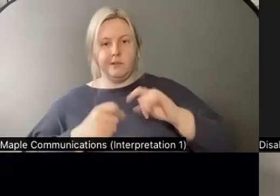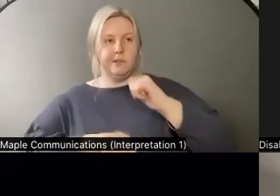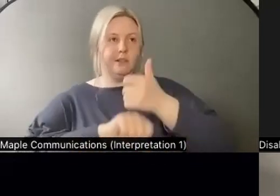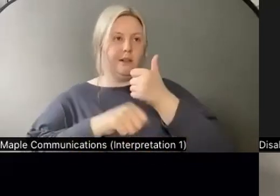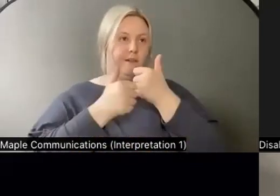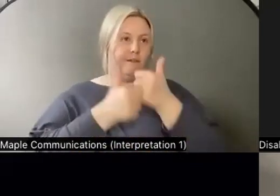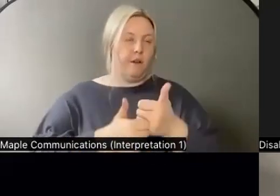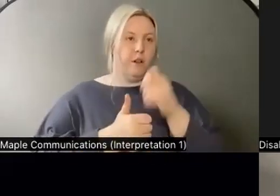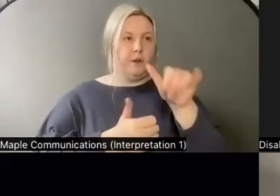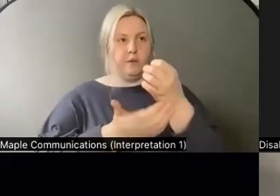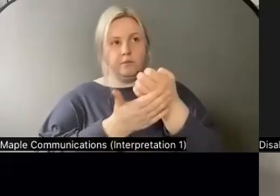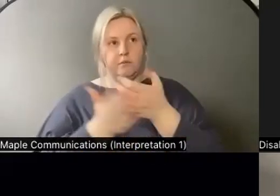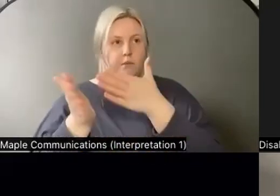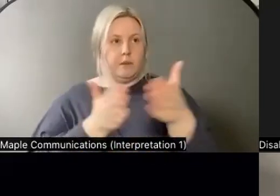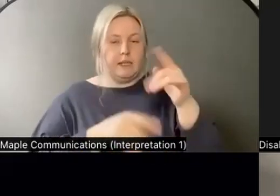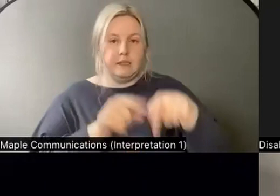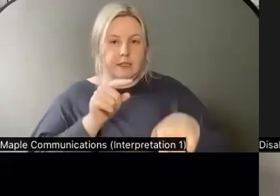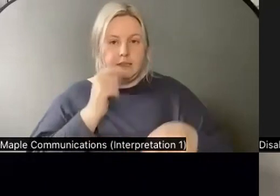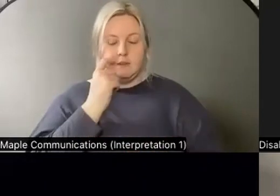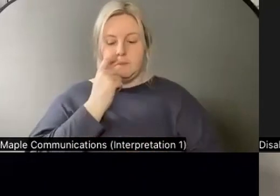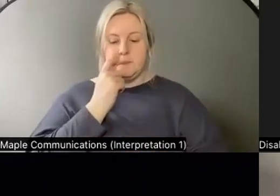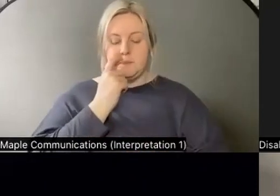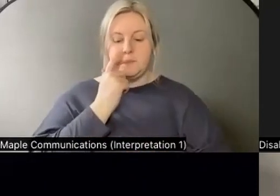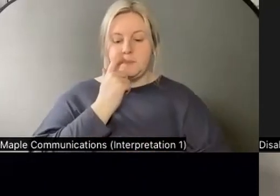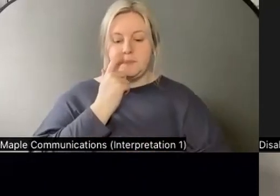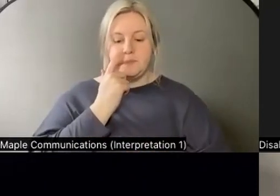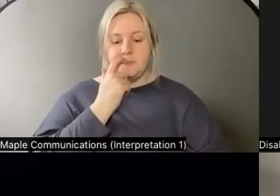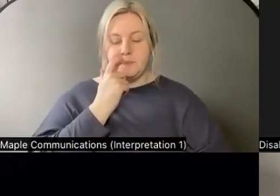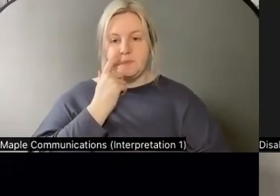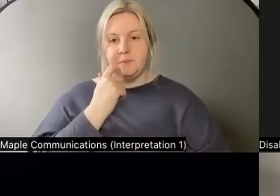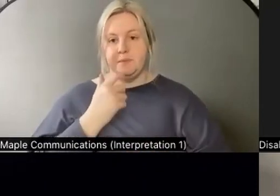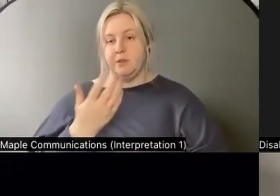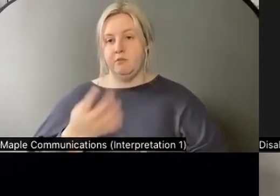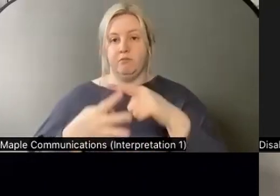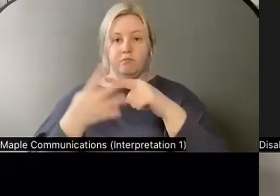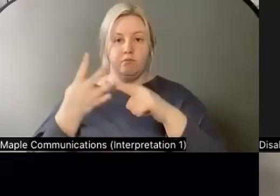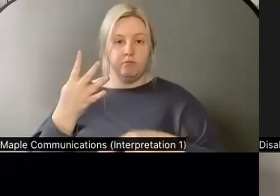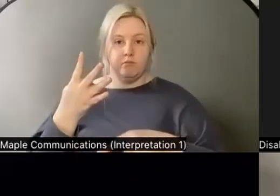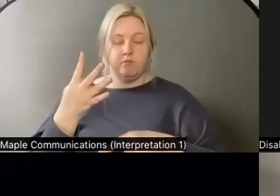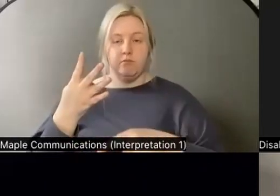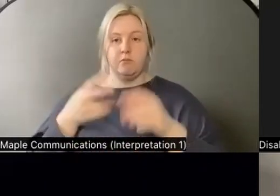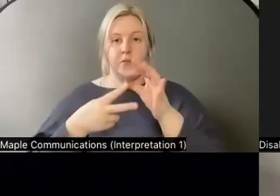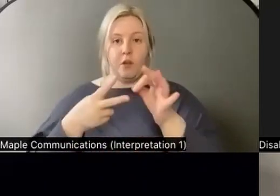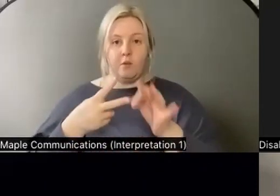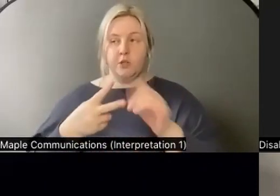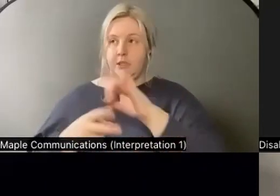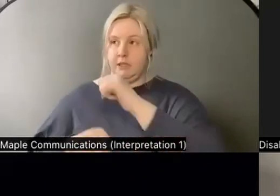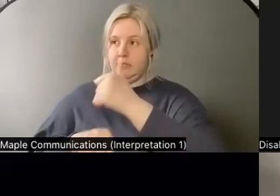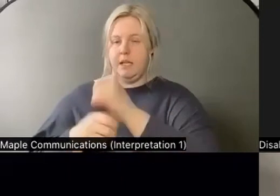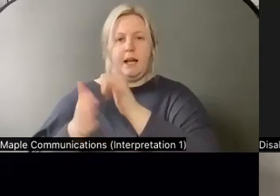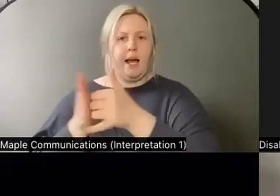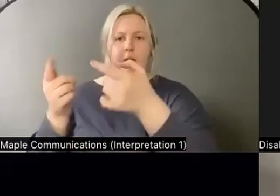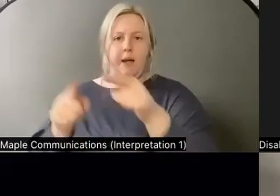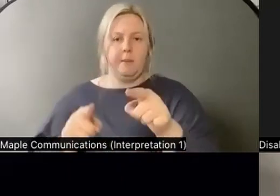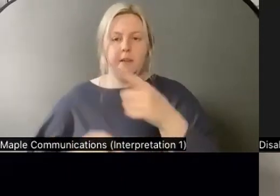economic arrangements. Here are 4 ways Davies suggests this has happened, and I think we can extend